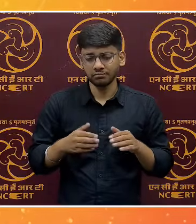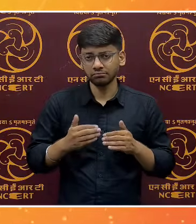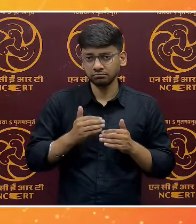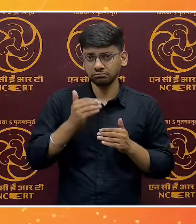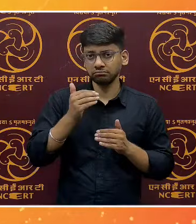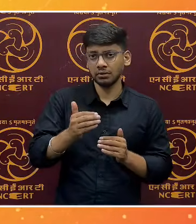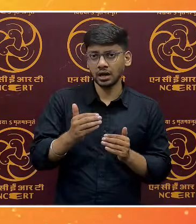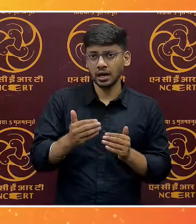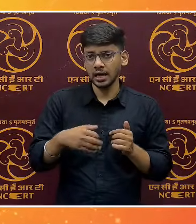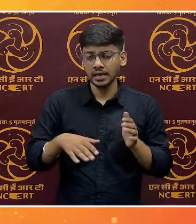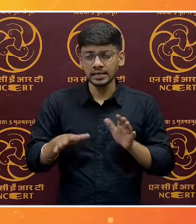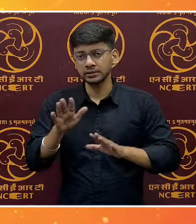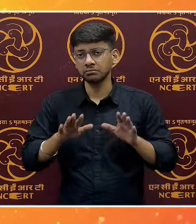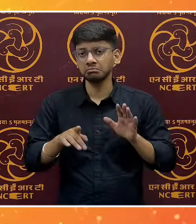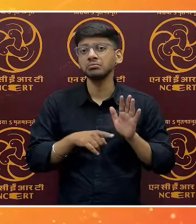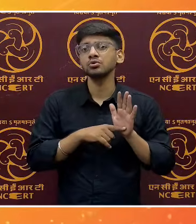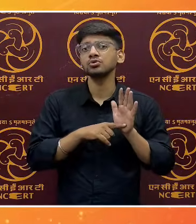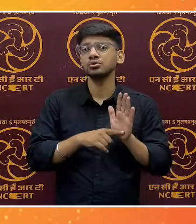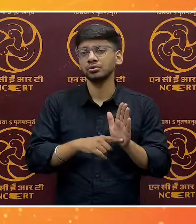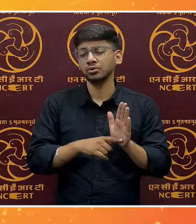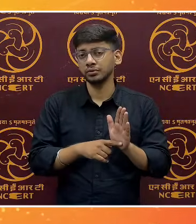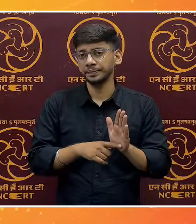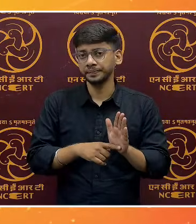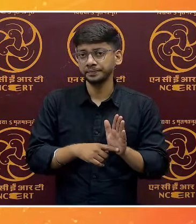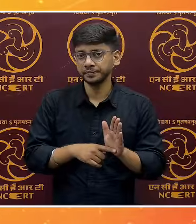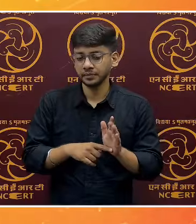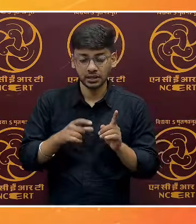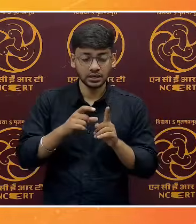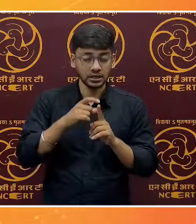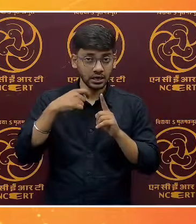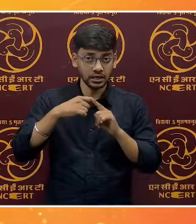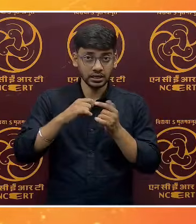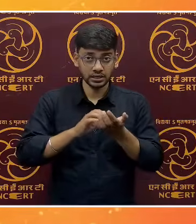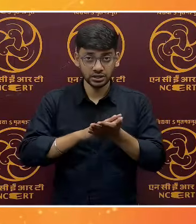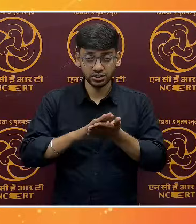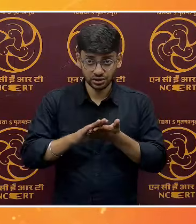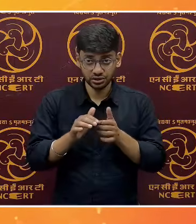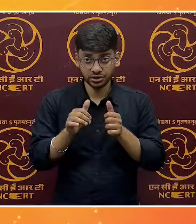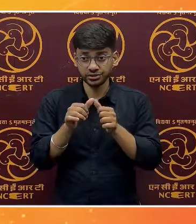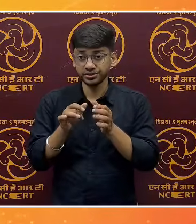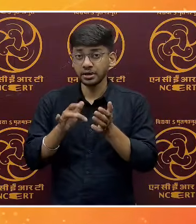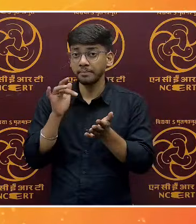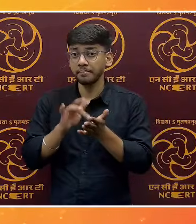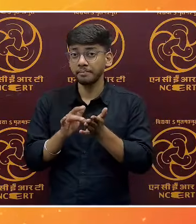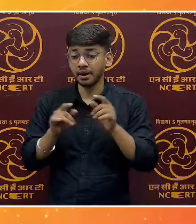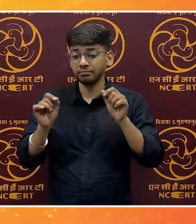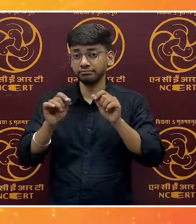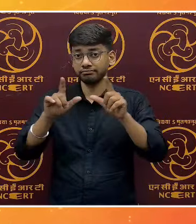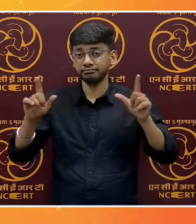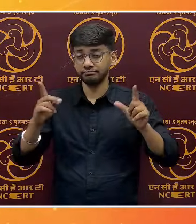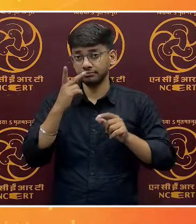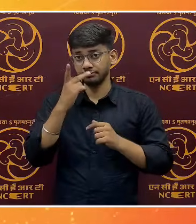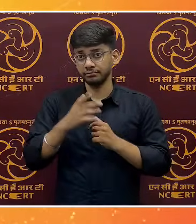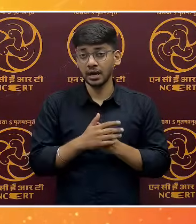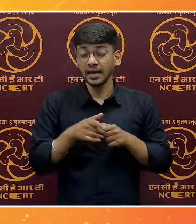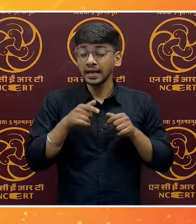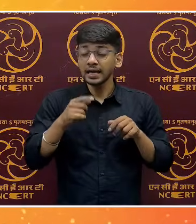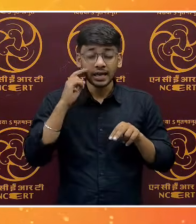towards the simulation, ma'am, on the Yeah. Diksha platform? Sure. Okay. So let's explore the simulation. For this we have